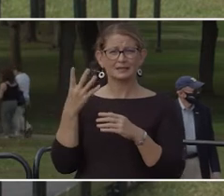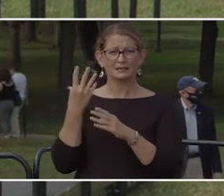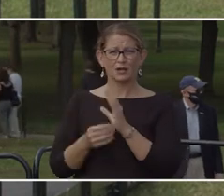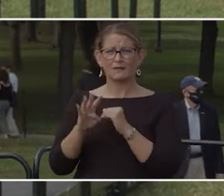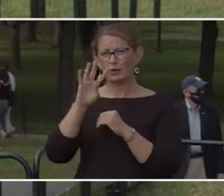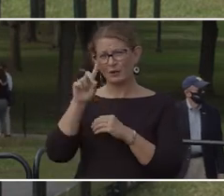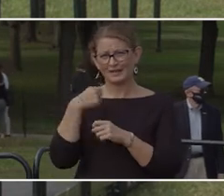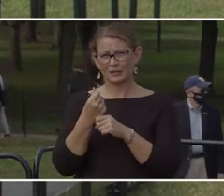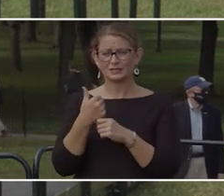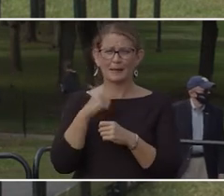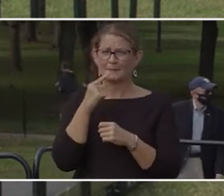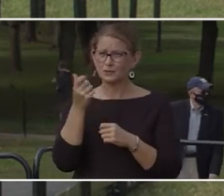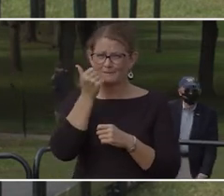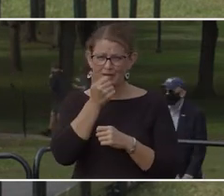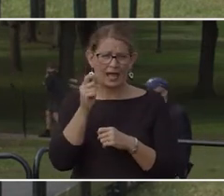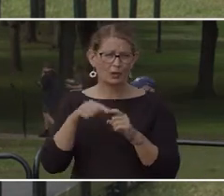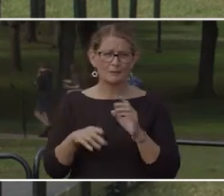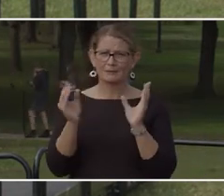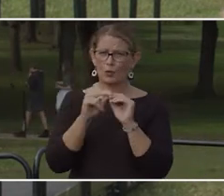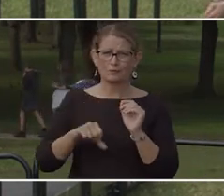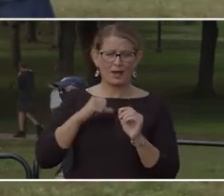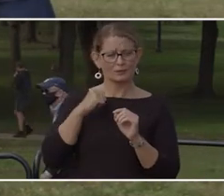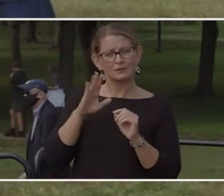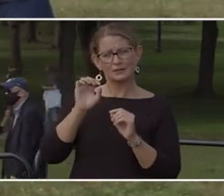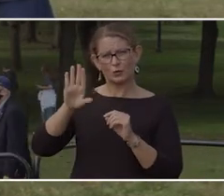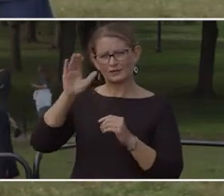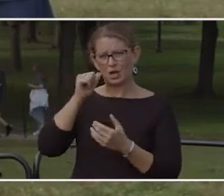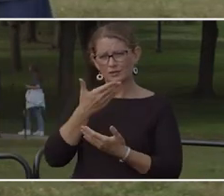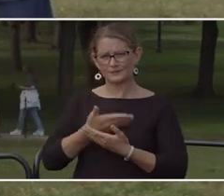you every day, and I could not be more proud to be your daughter.